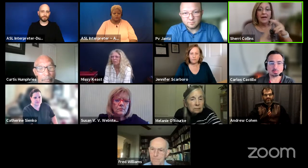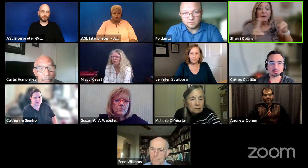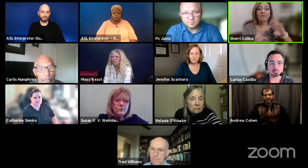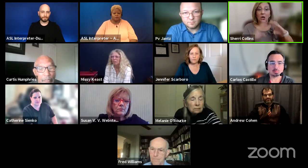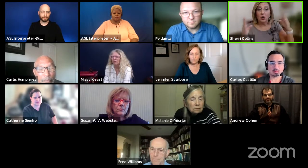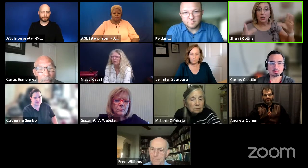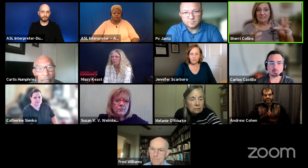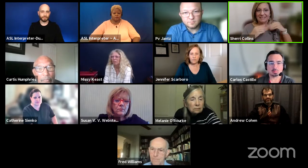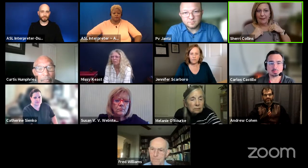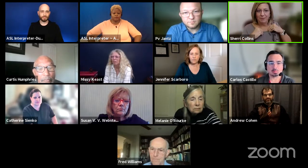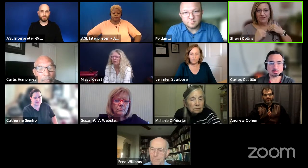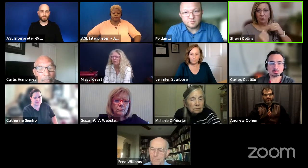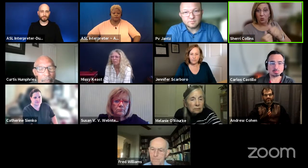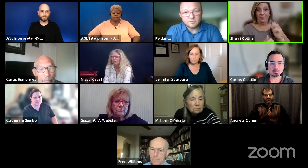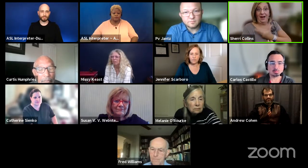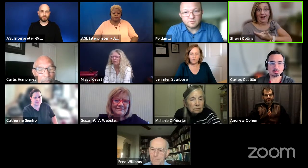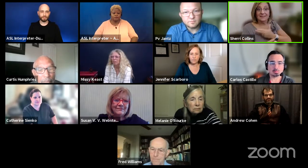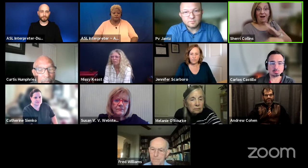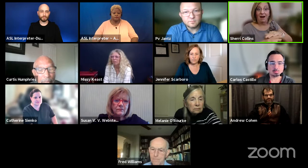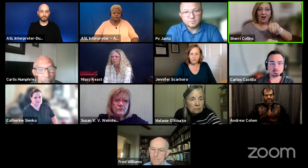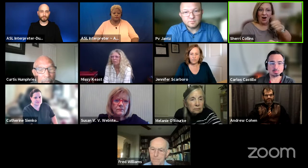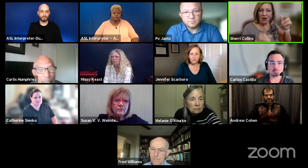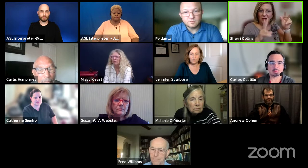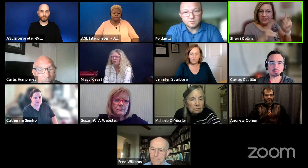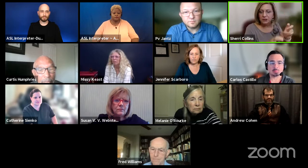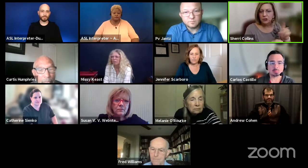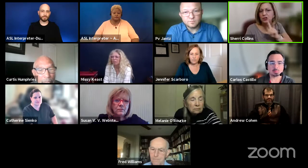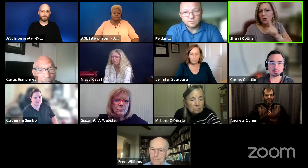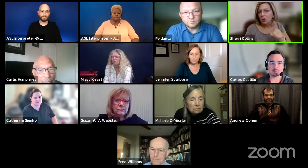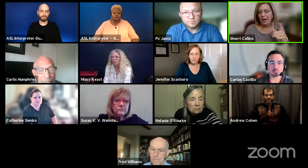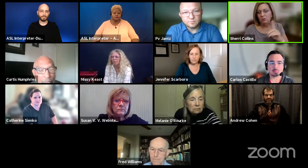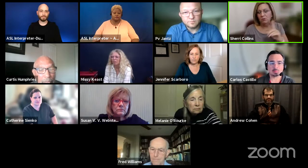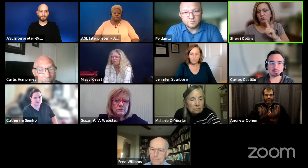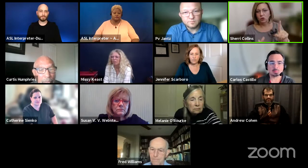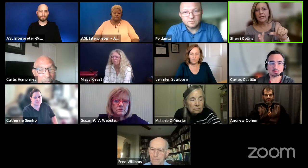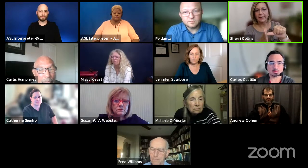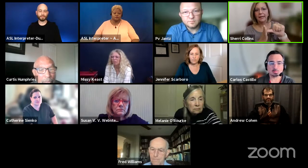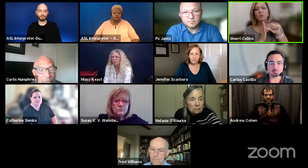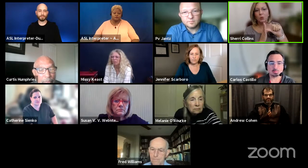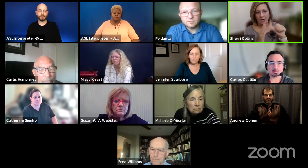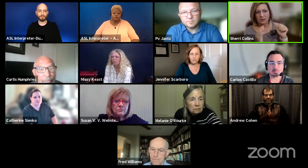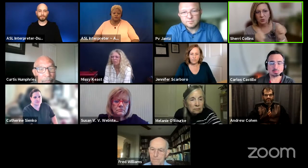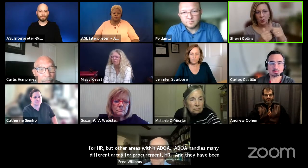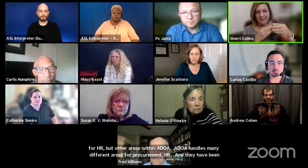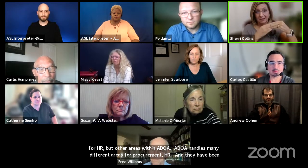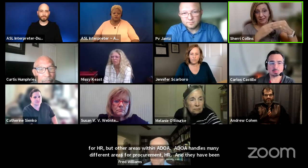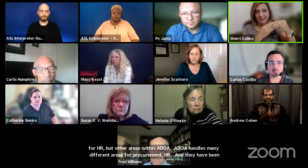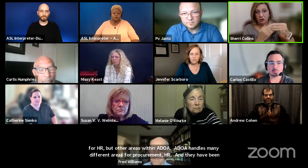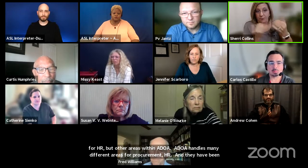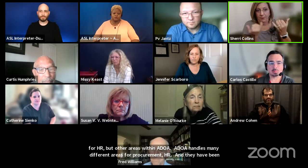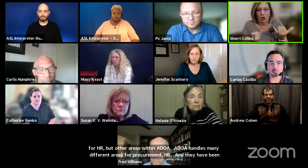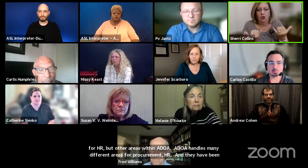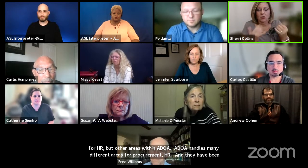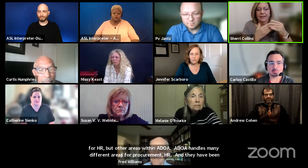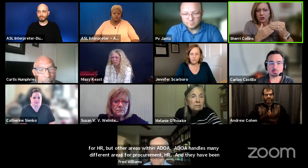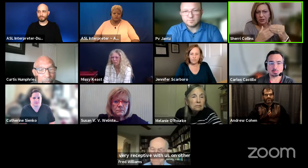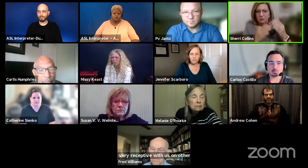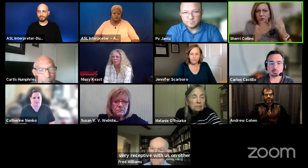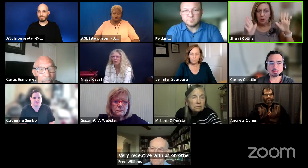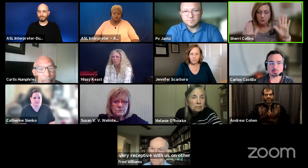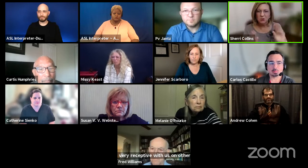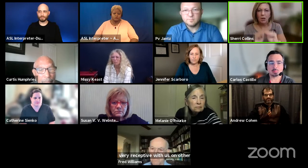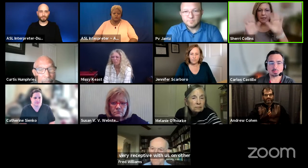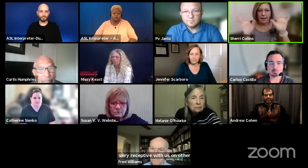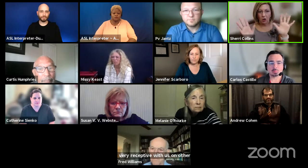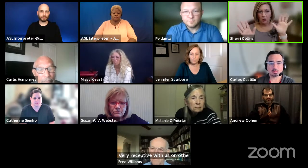HR, and they've been very receptive with us on other issues. So I'm really impressed with the leadership, the current leadership.